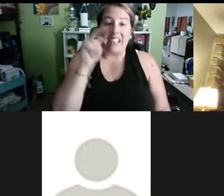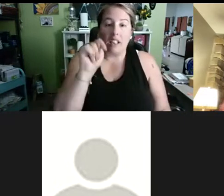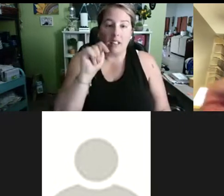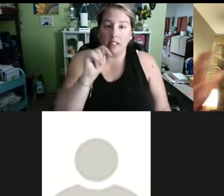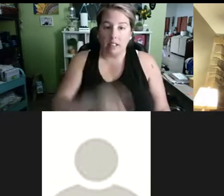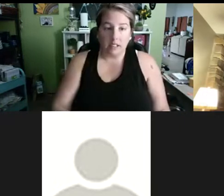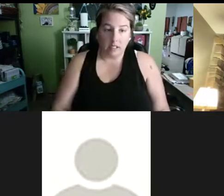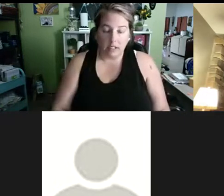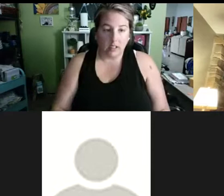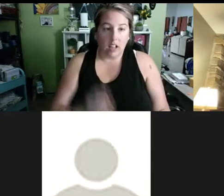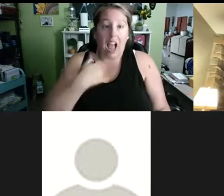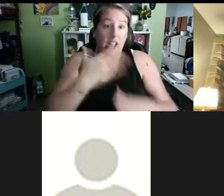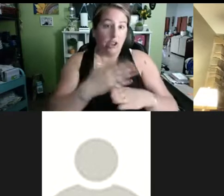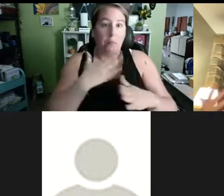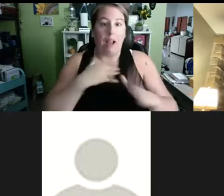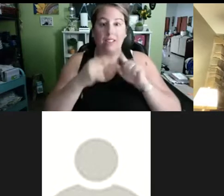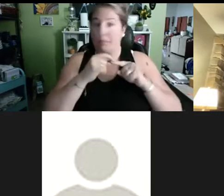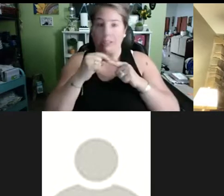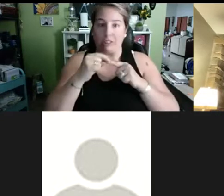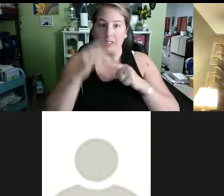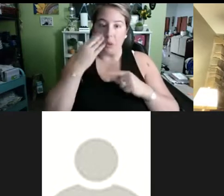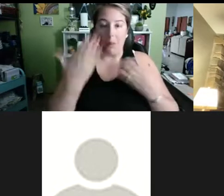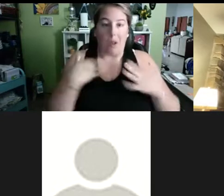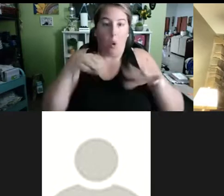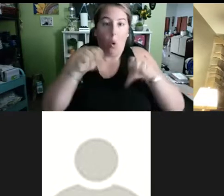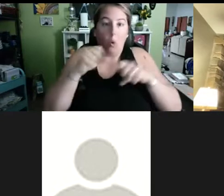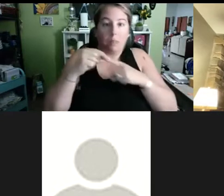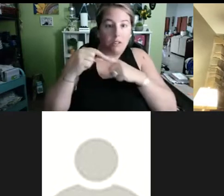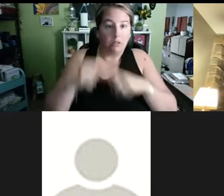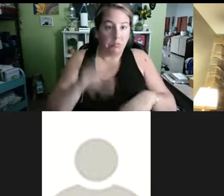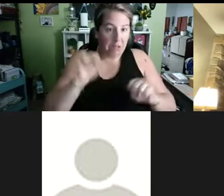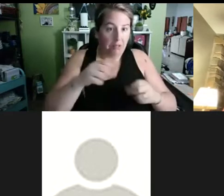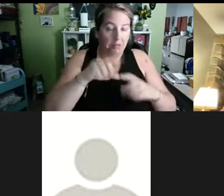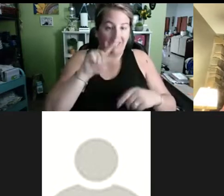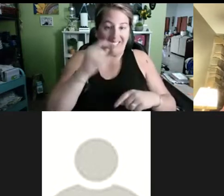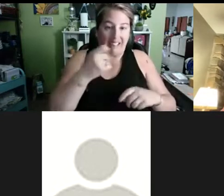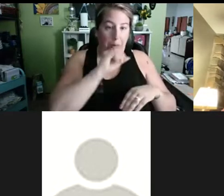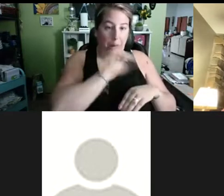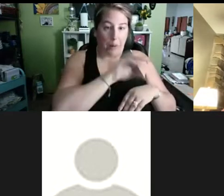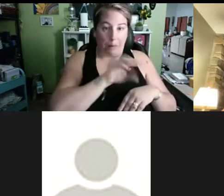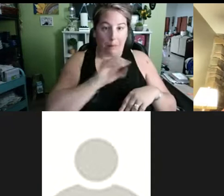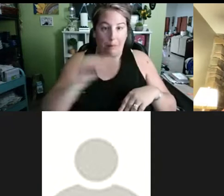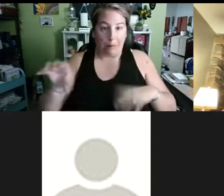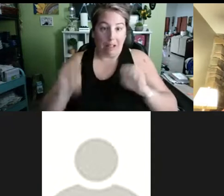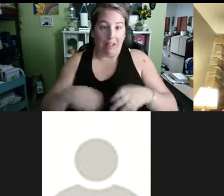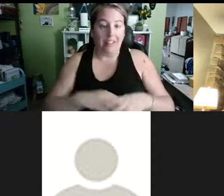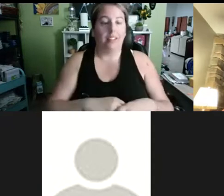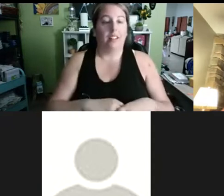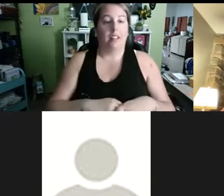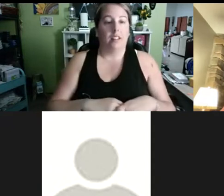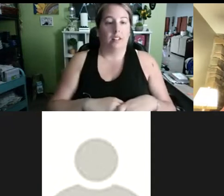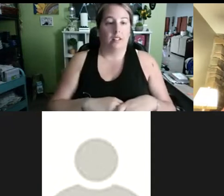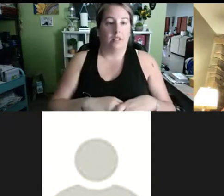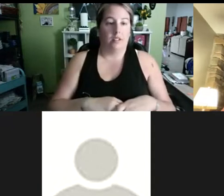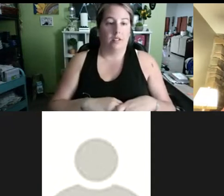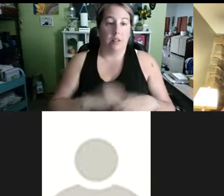my specials. Maybe you have a host special, post it there. Like if maybe you want to get some